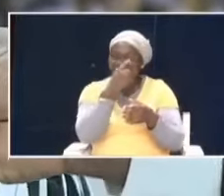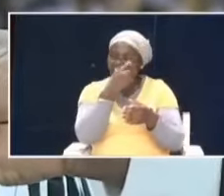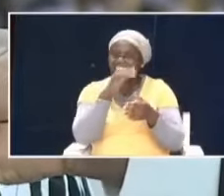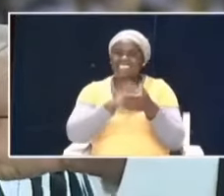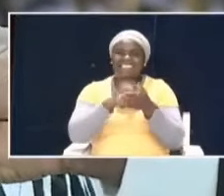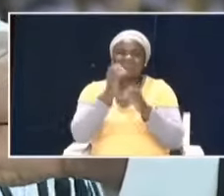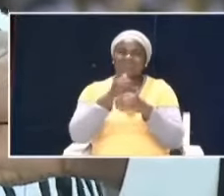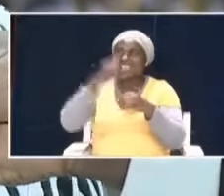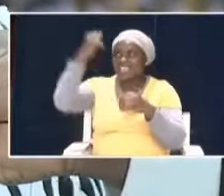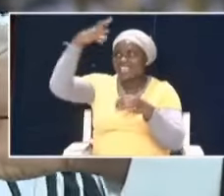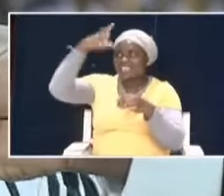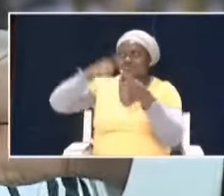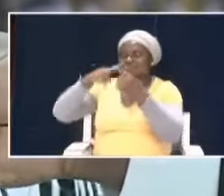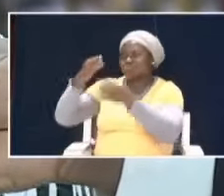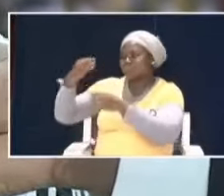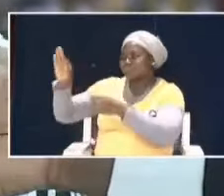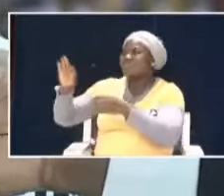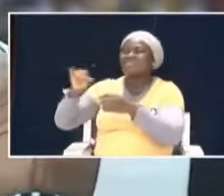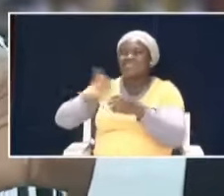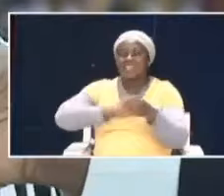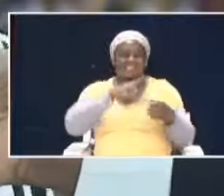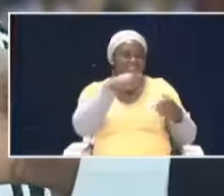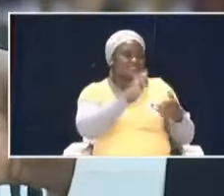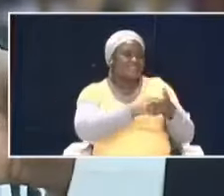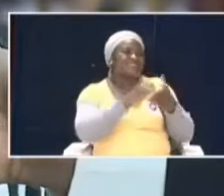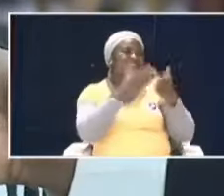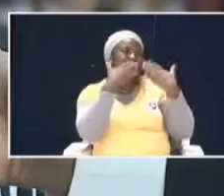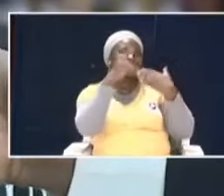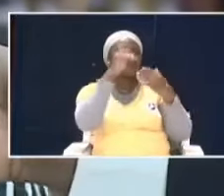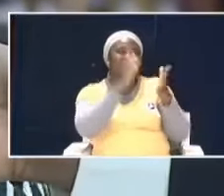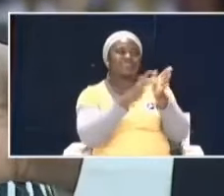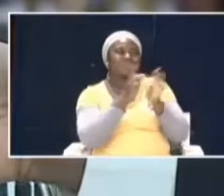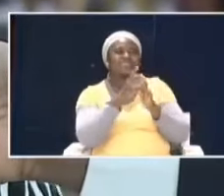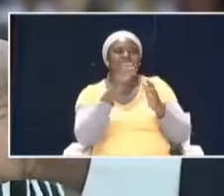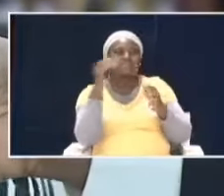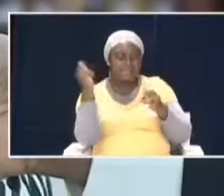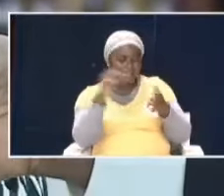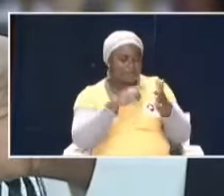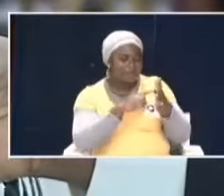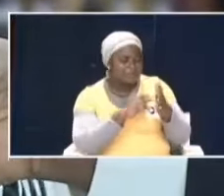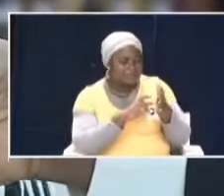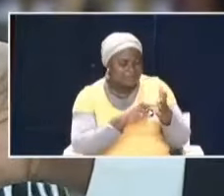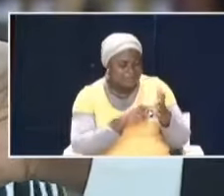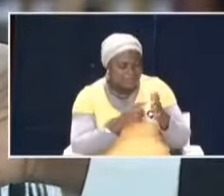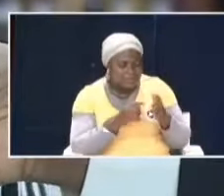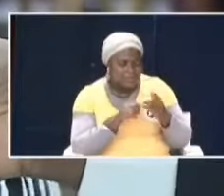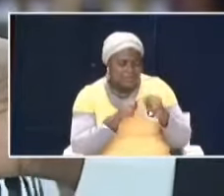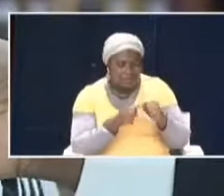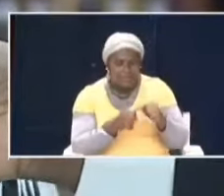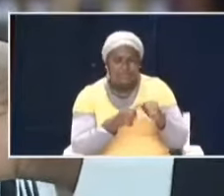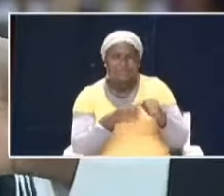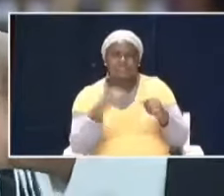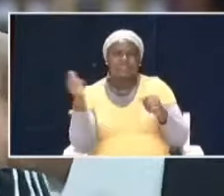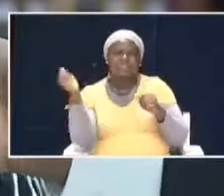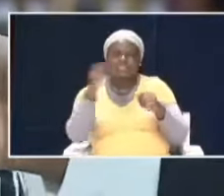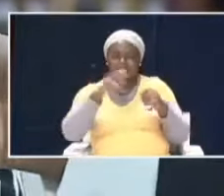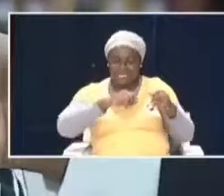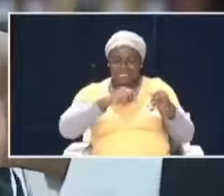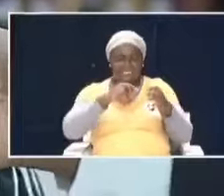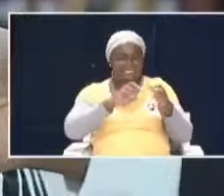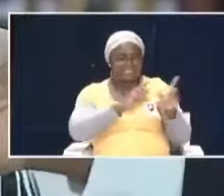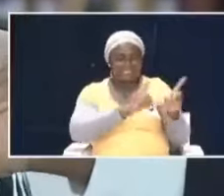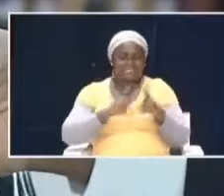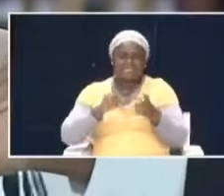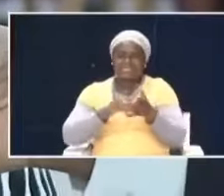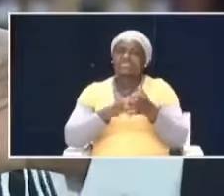Jesus. They continue on it, but they did it, and the operation was successful. I praise the name